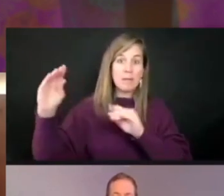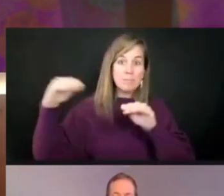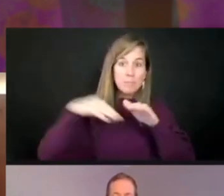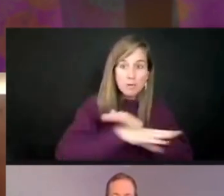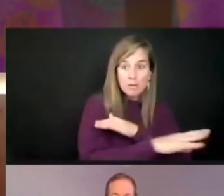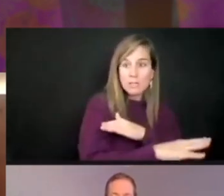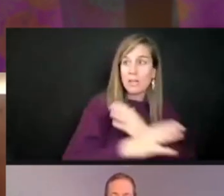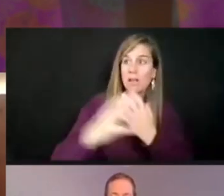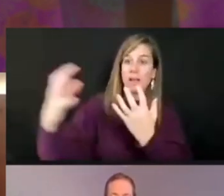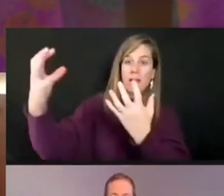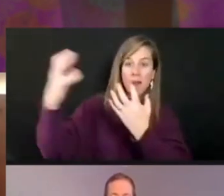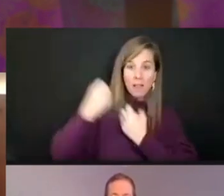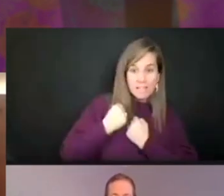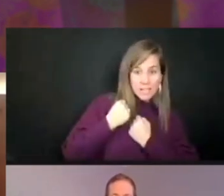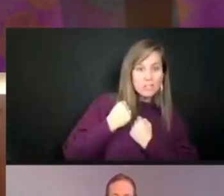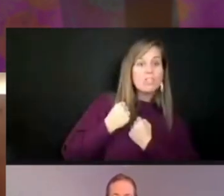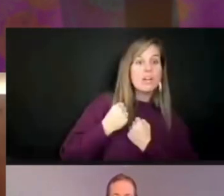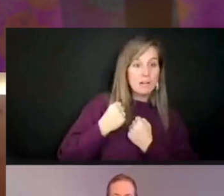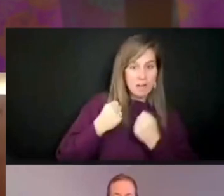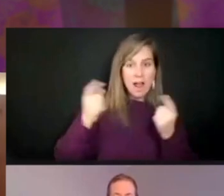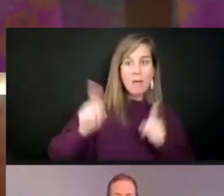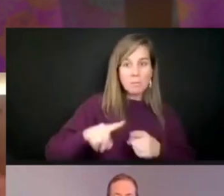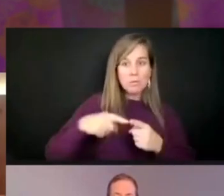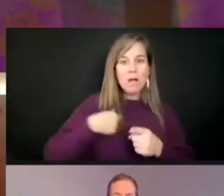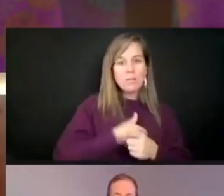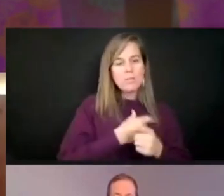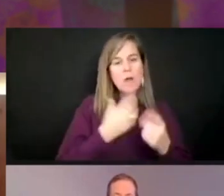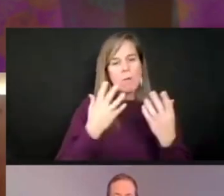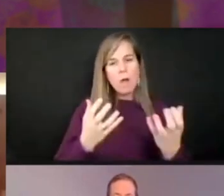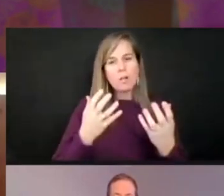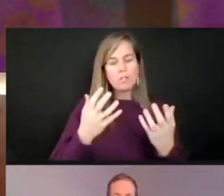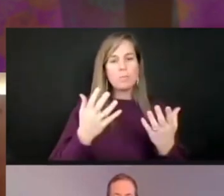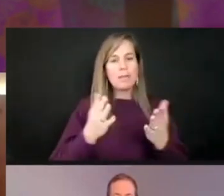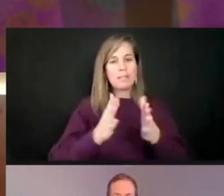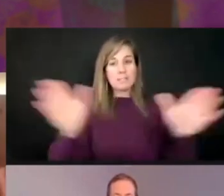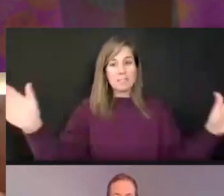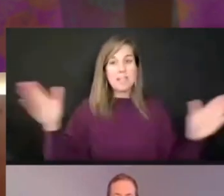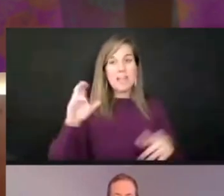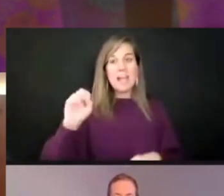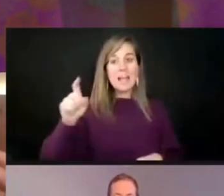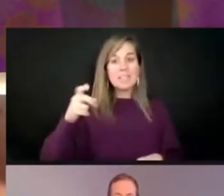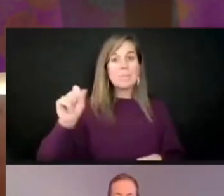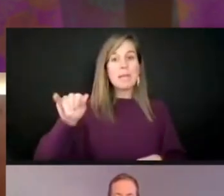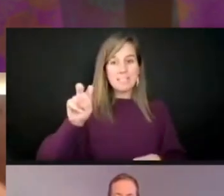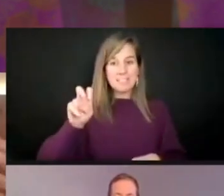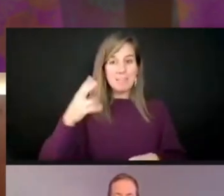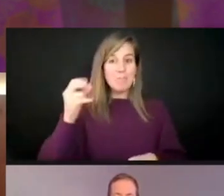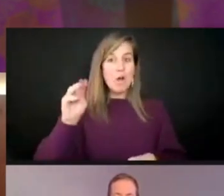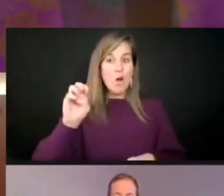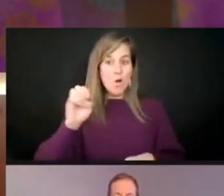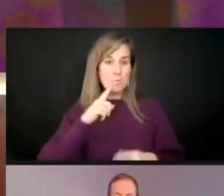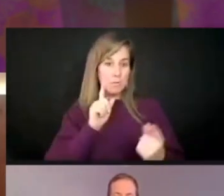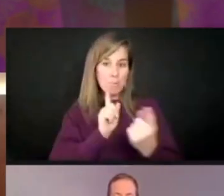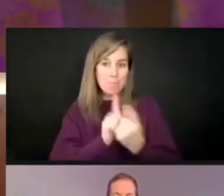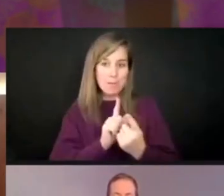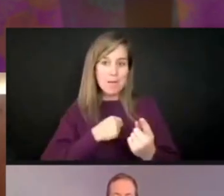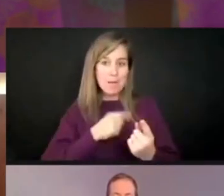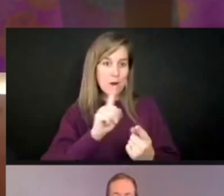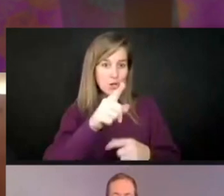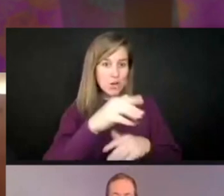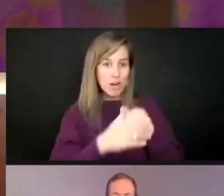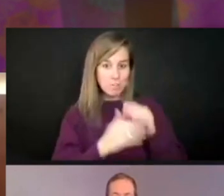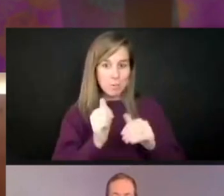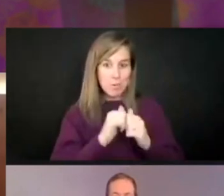colonization happen to us. And so I just really want to be expansive about that definition of home and invite you to meet me where you feel comfortable at with